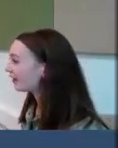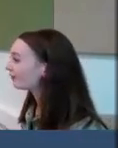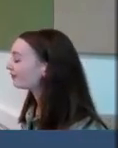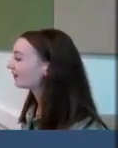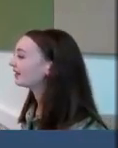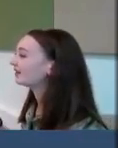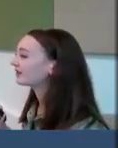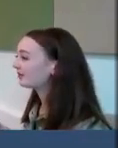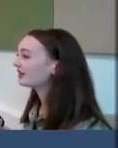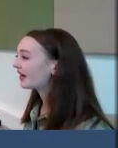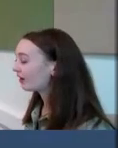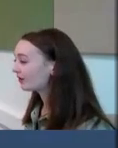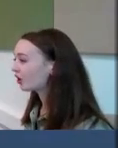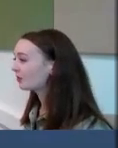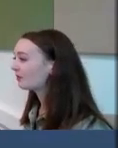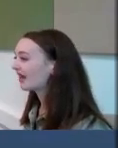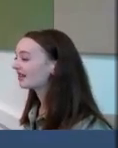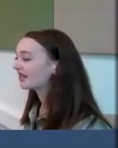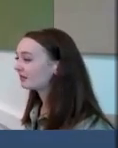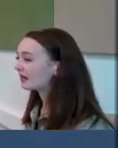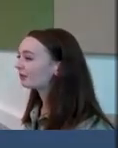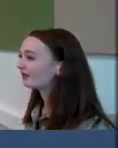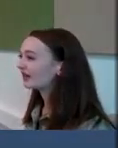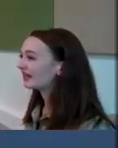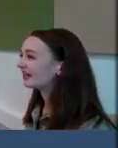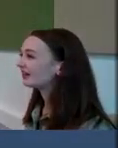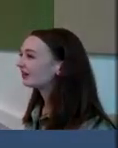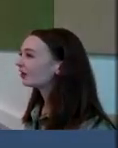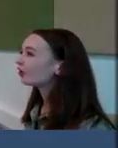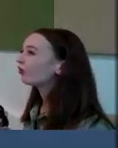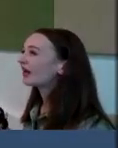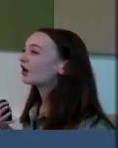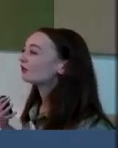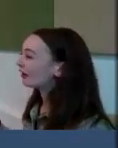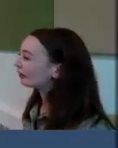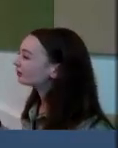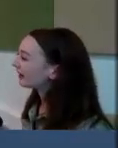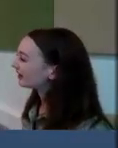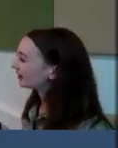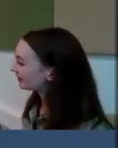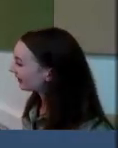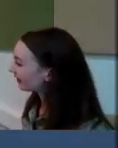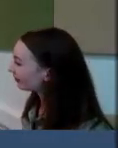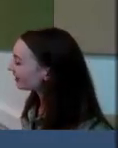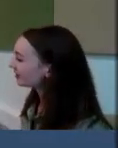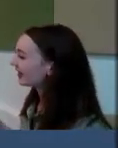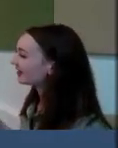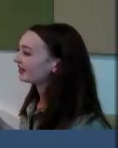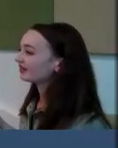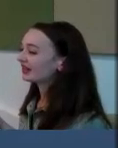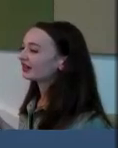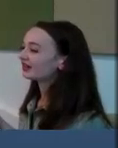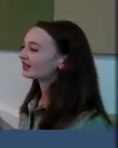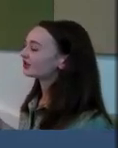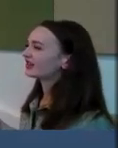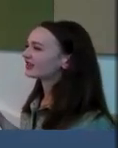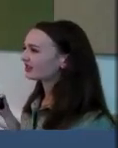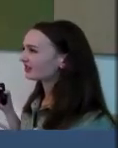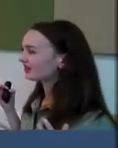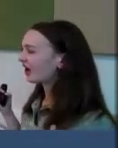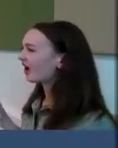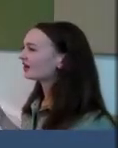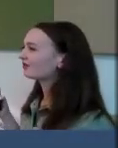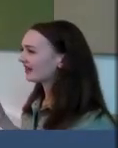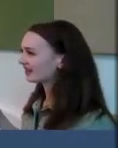deliver myself, and something that I often come up against is people feeling quite overwhelmed by inclusive language. Like they think there's just